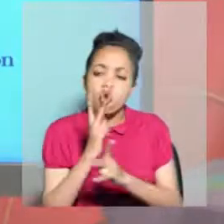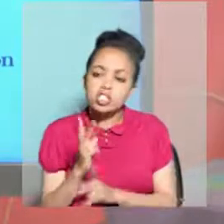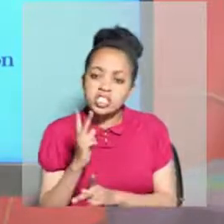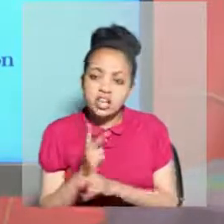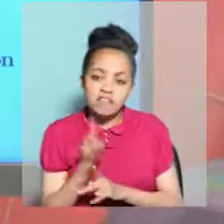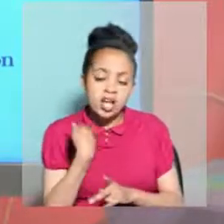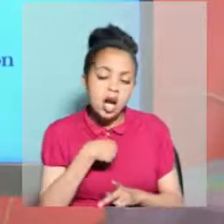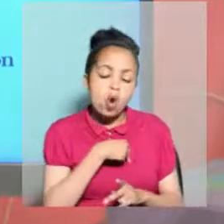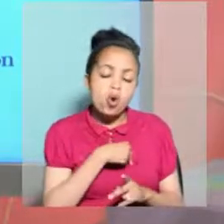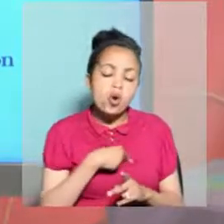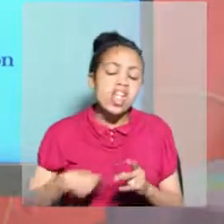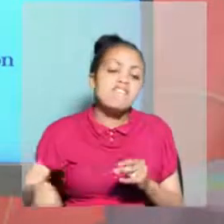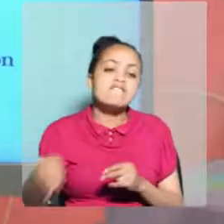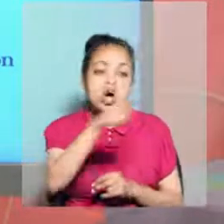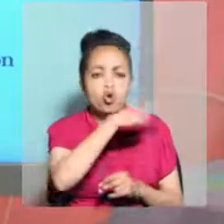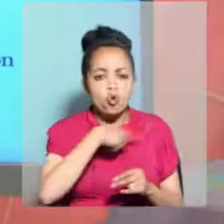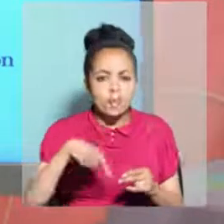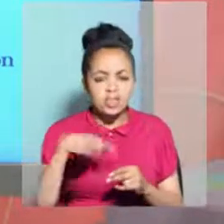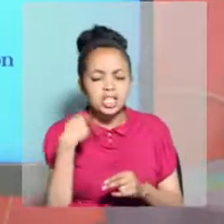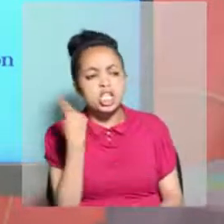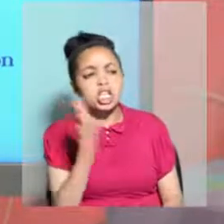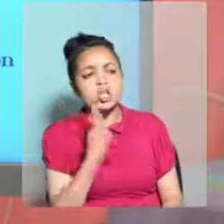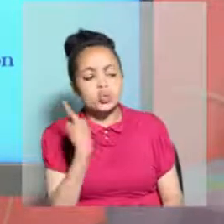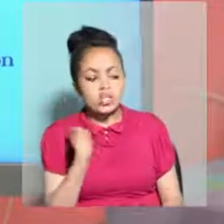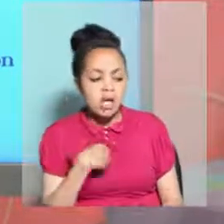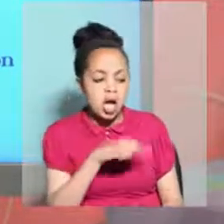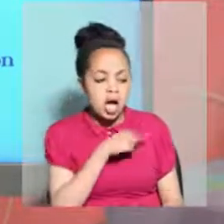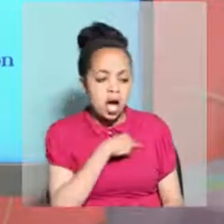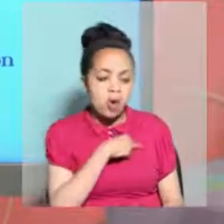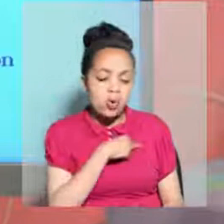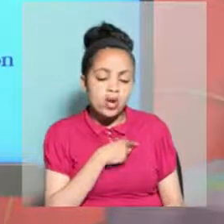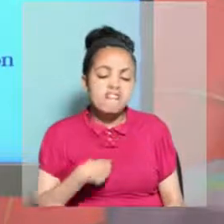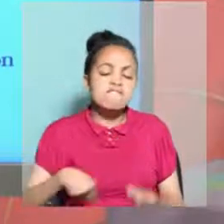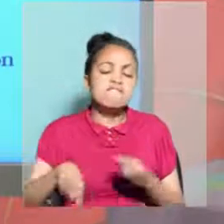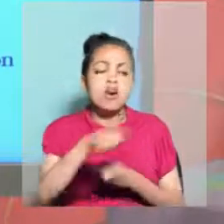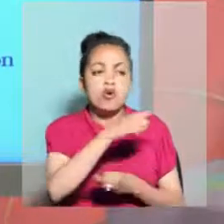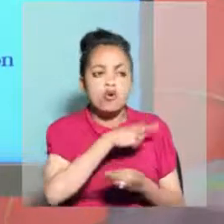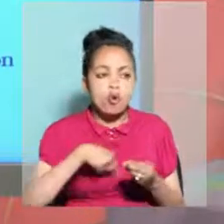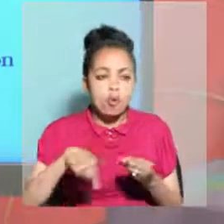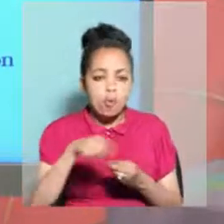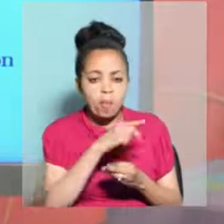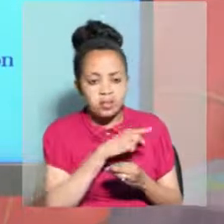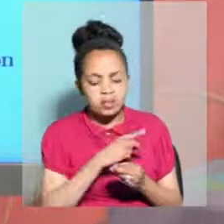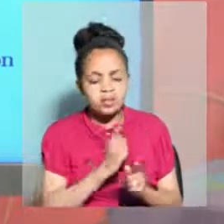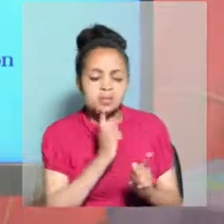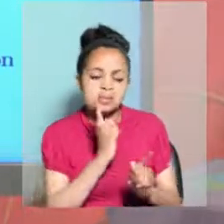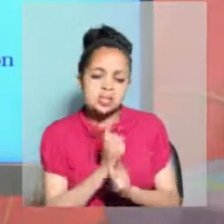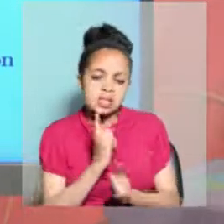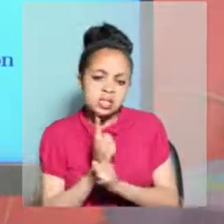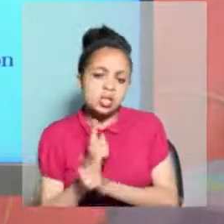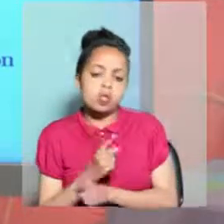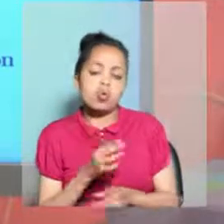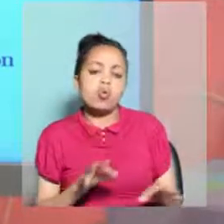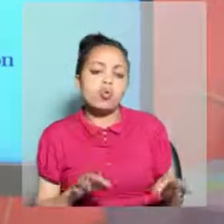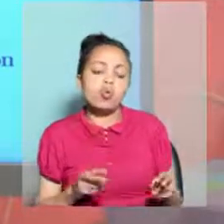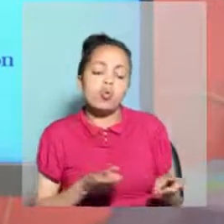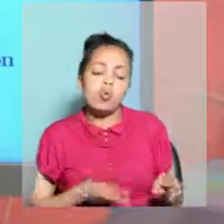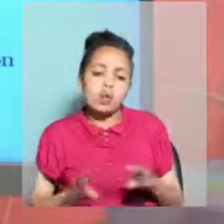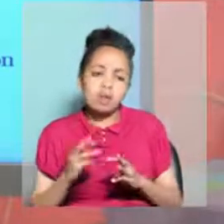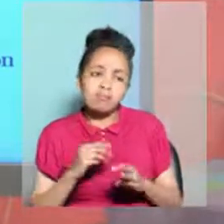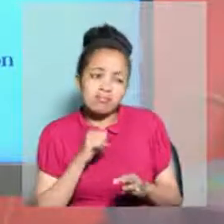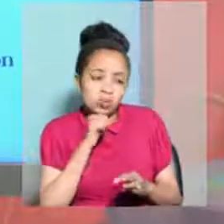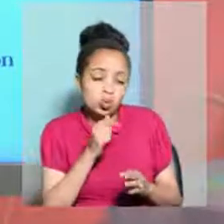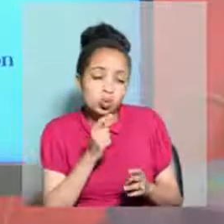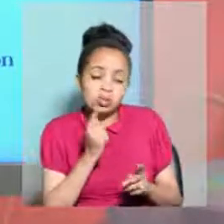conserving our environment, using our environmental resources in sustainable manner. If we cannot